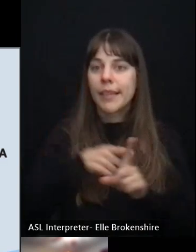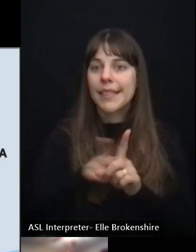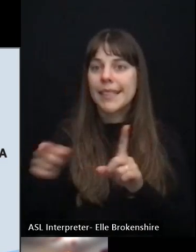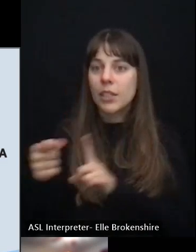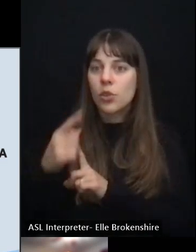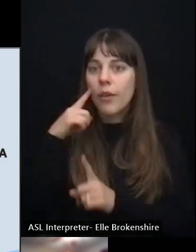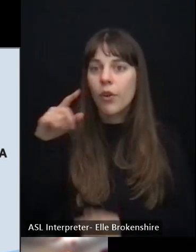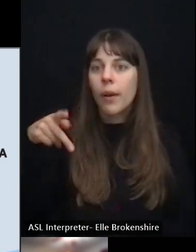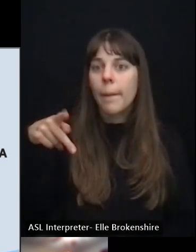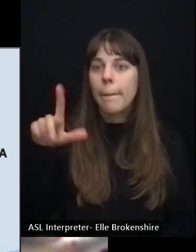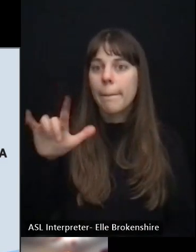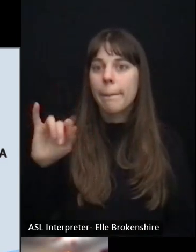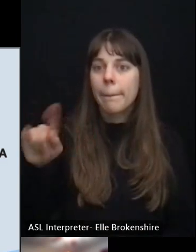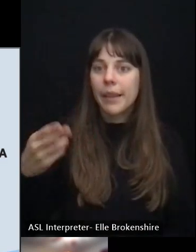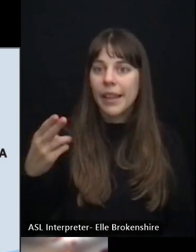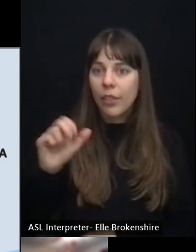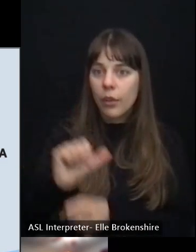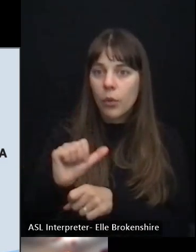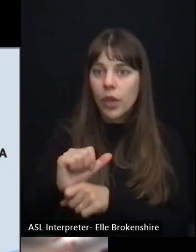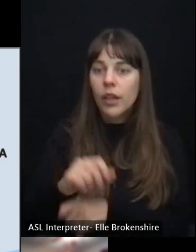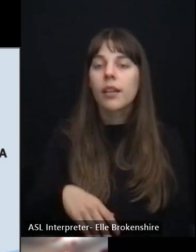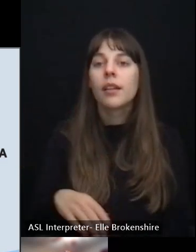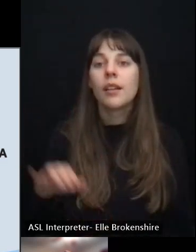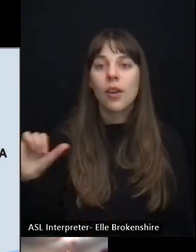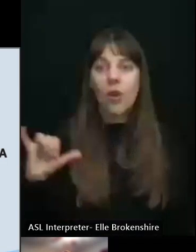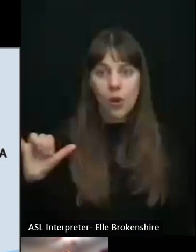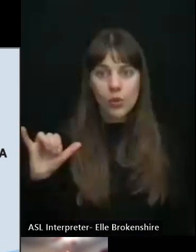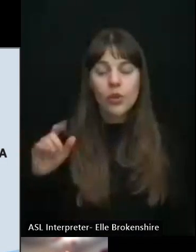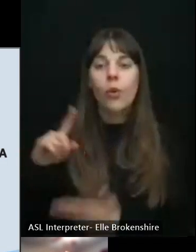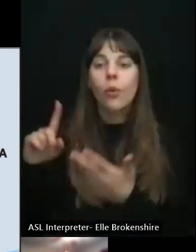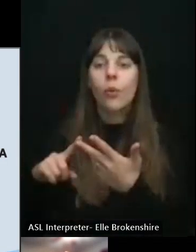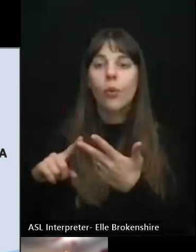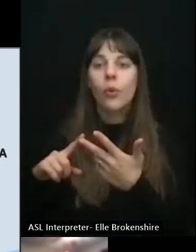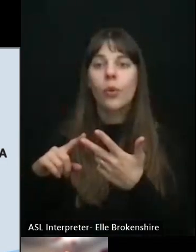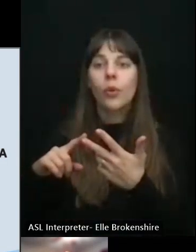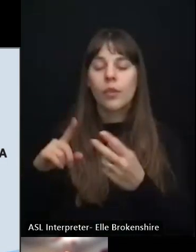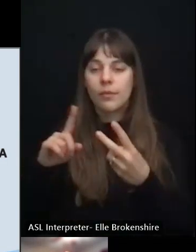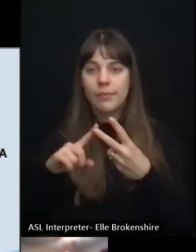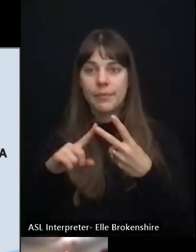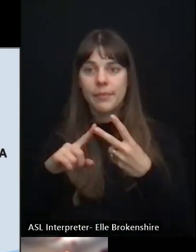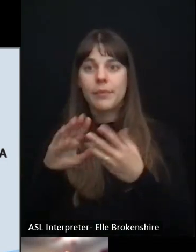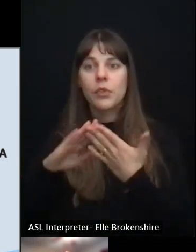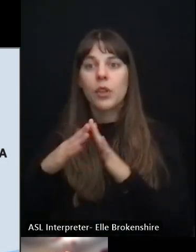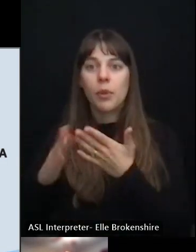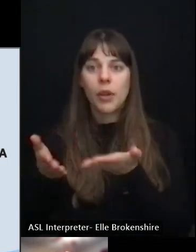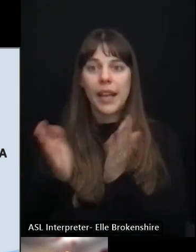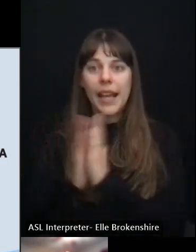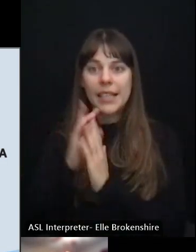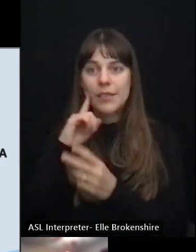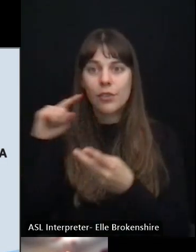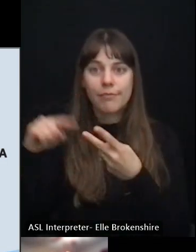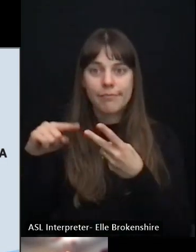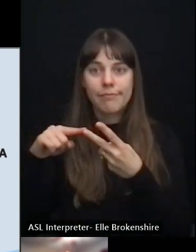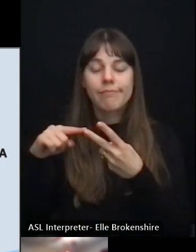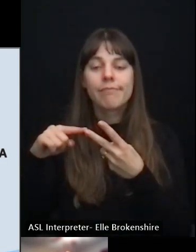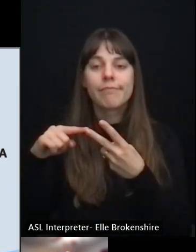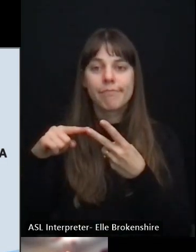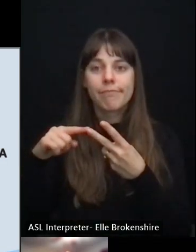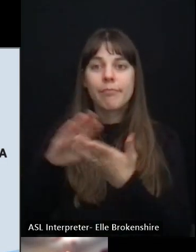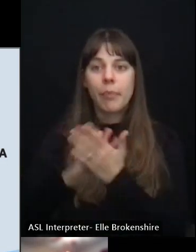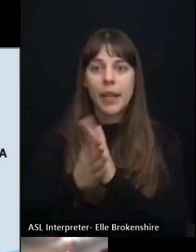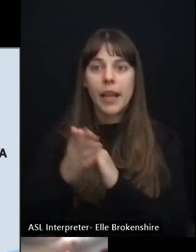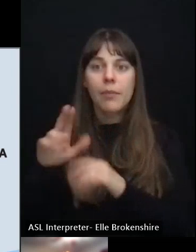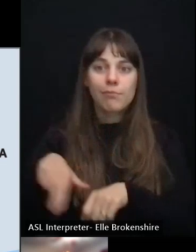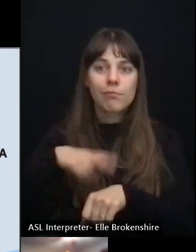significant community interest expressed in potentially bringing that back into regular service as well. So all three of those projects